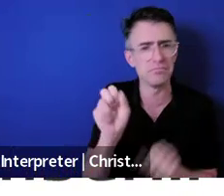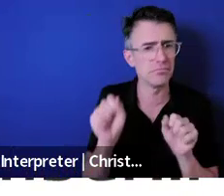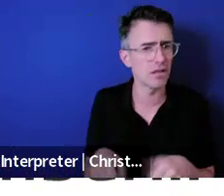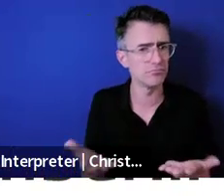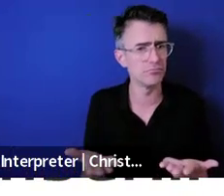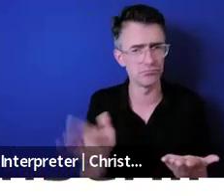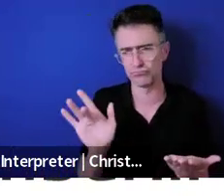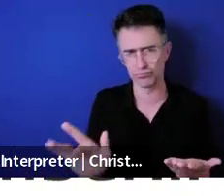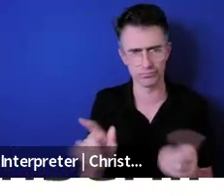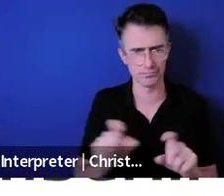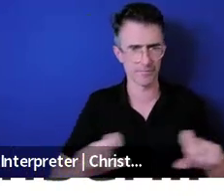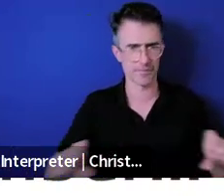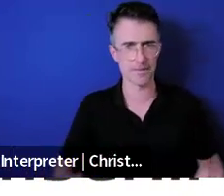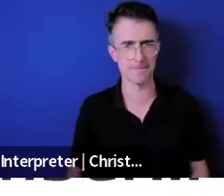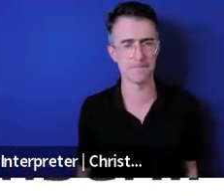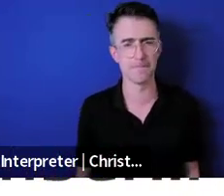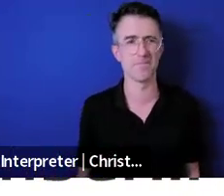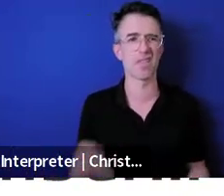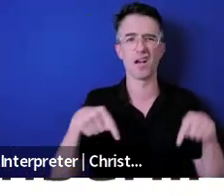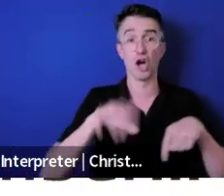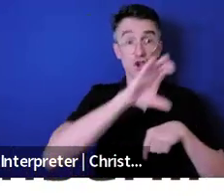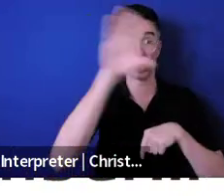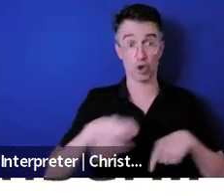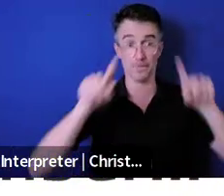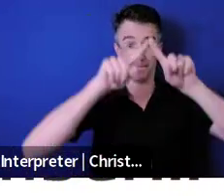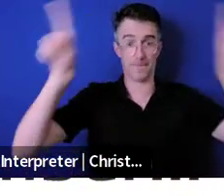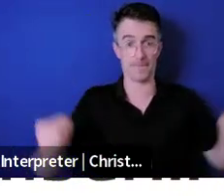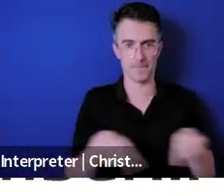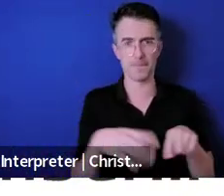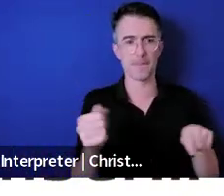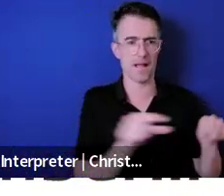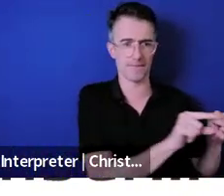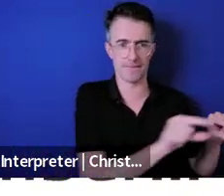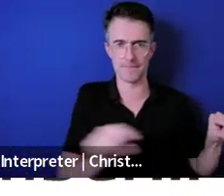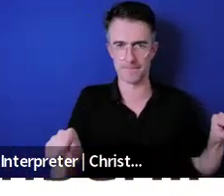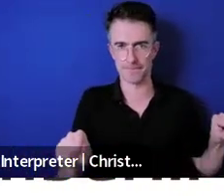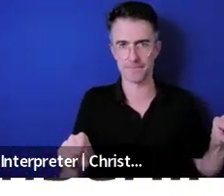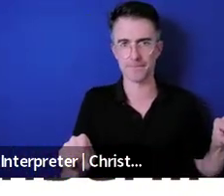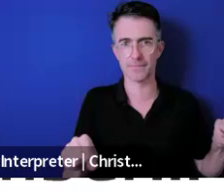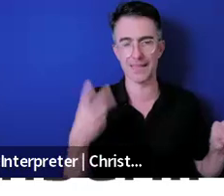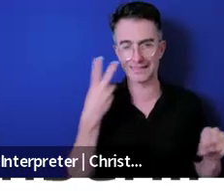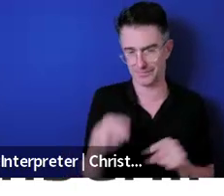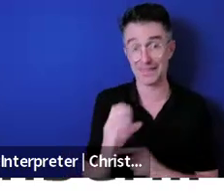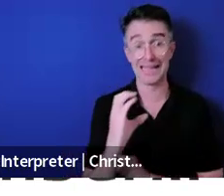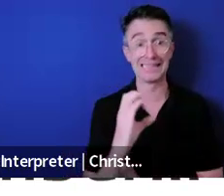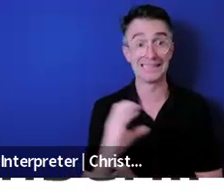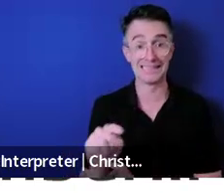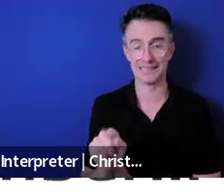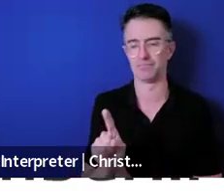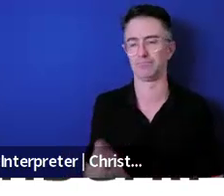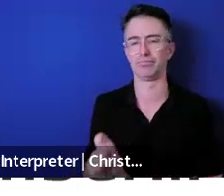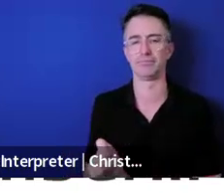Zoom application or platform, you can click on CC button. Otherwise, you can also see the captioning